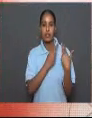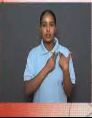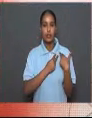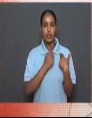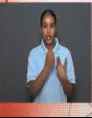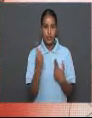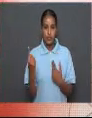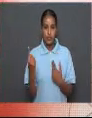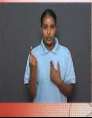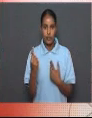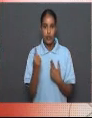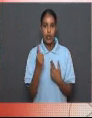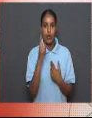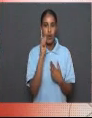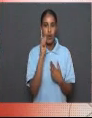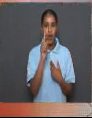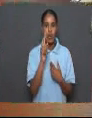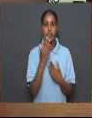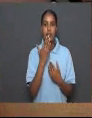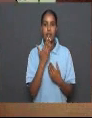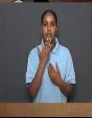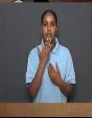for each one's flavor.